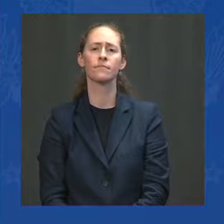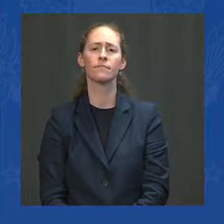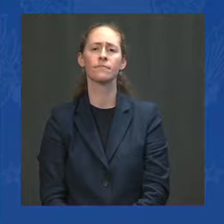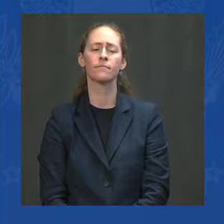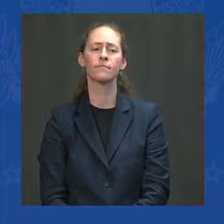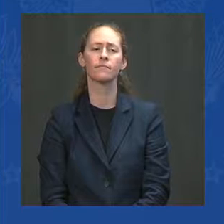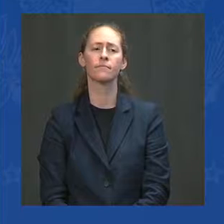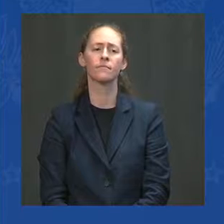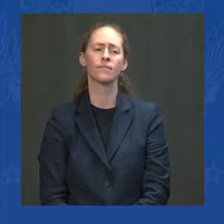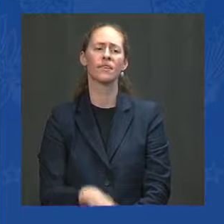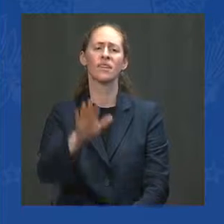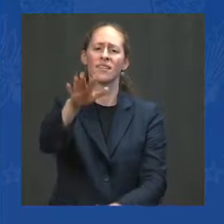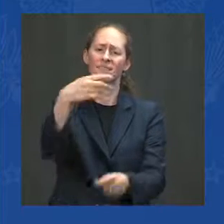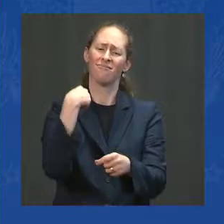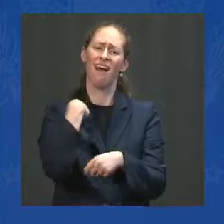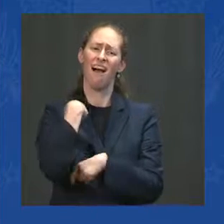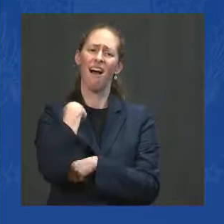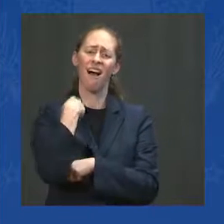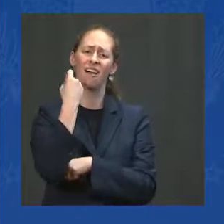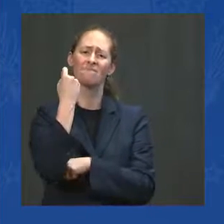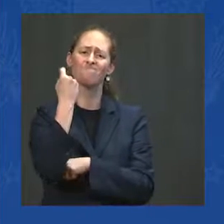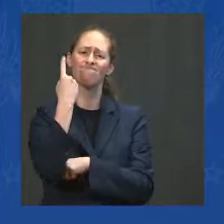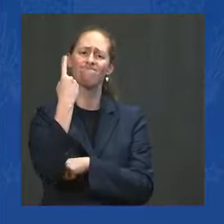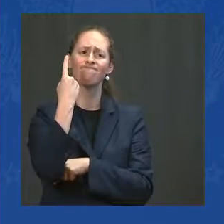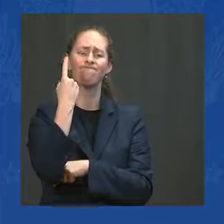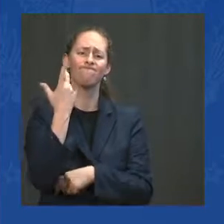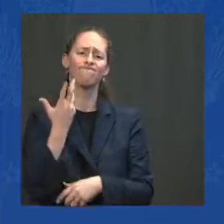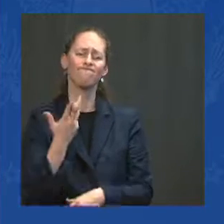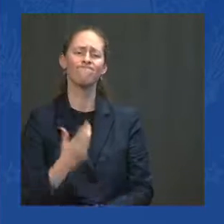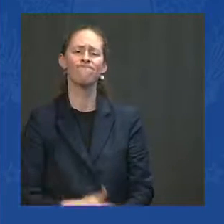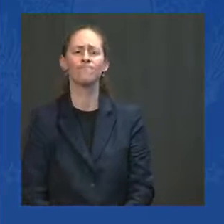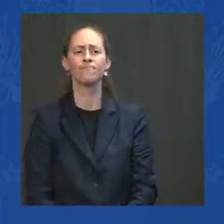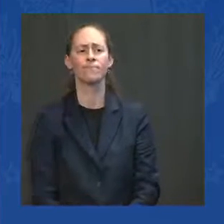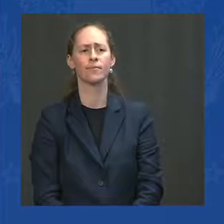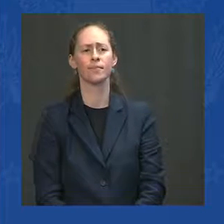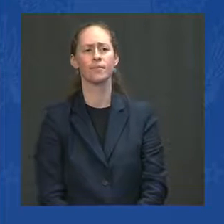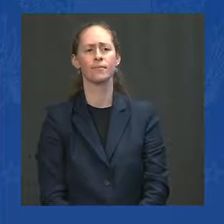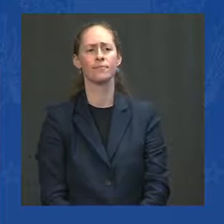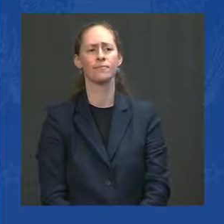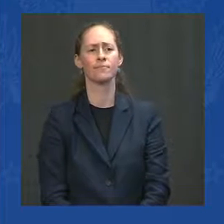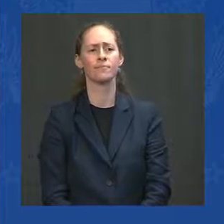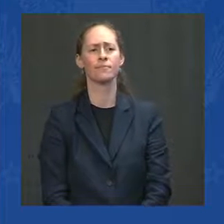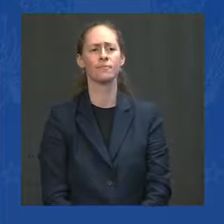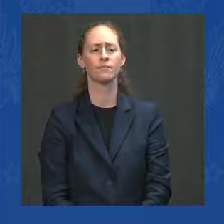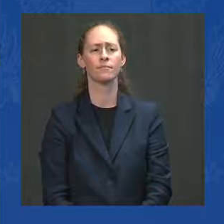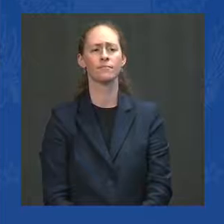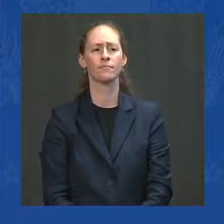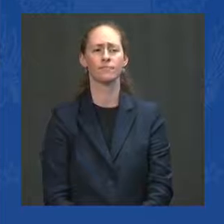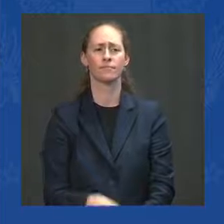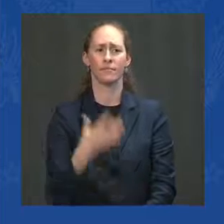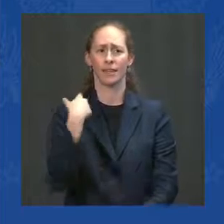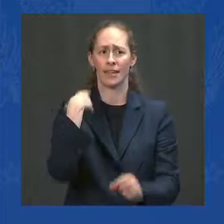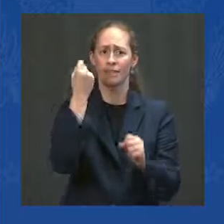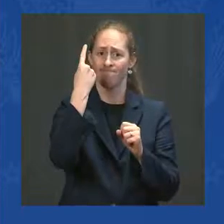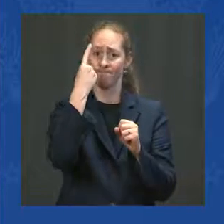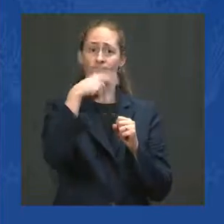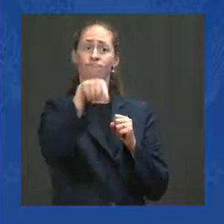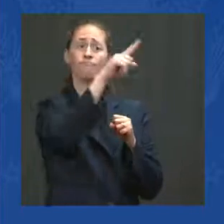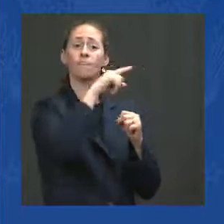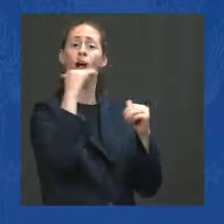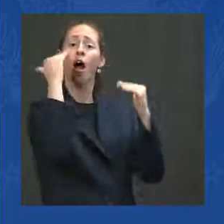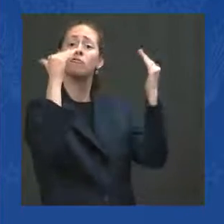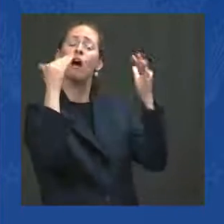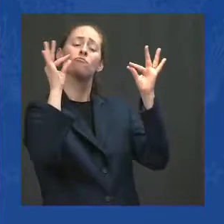that there are millions of people who decided, adults, who decided not to get vaccinated.